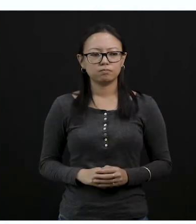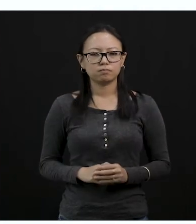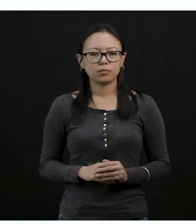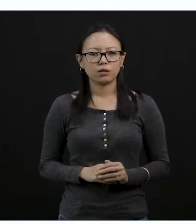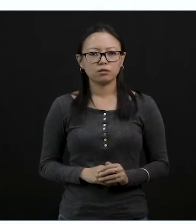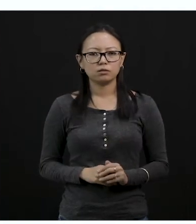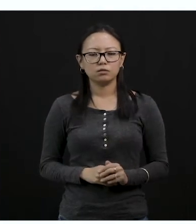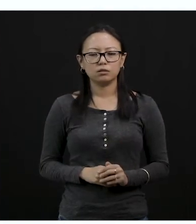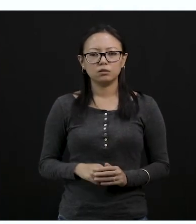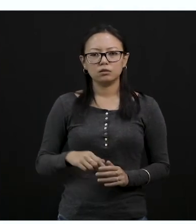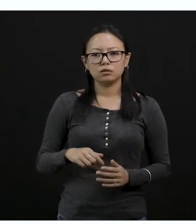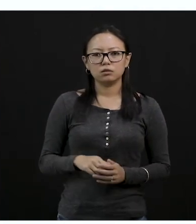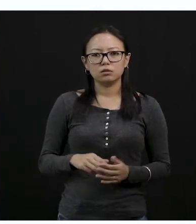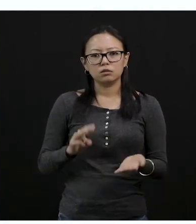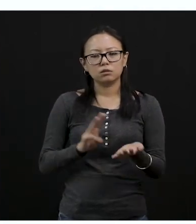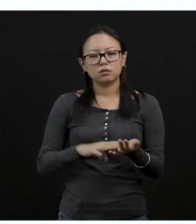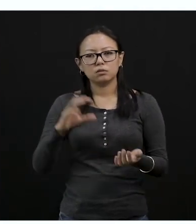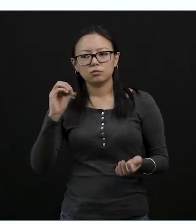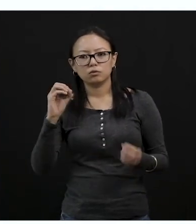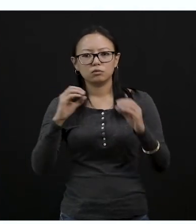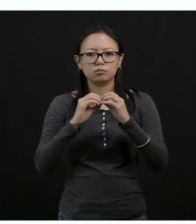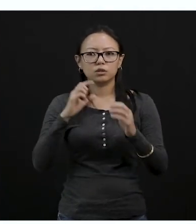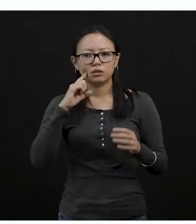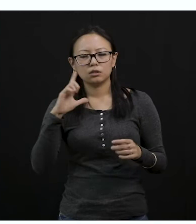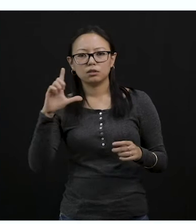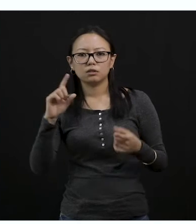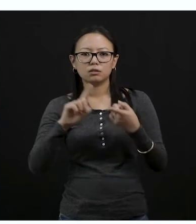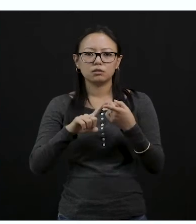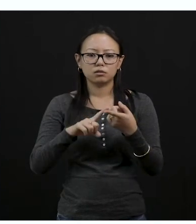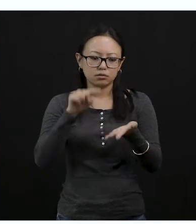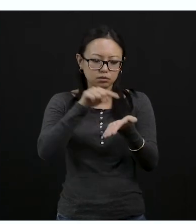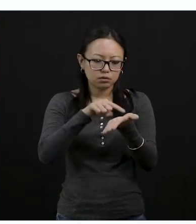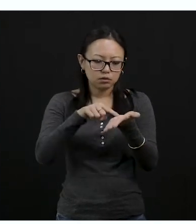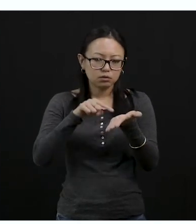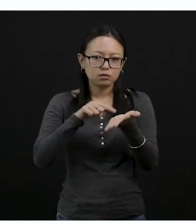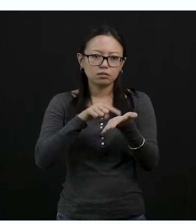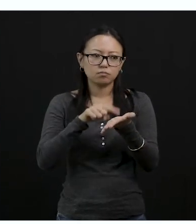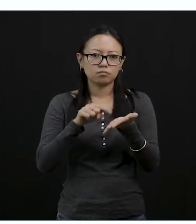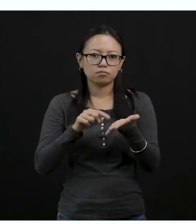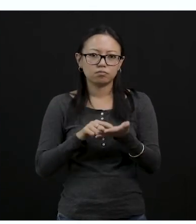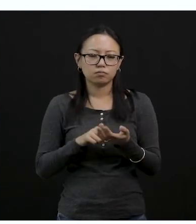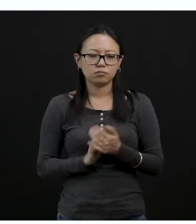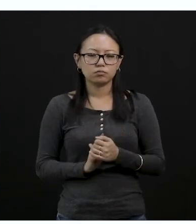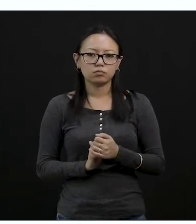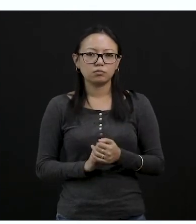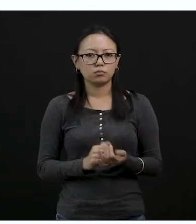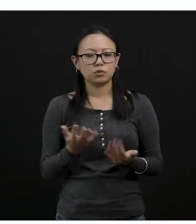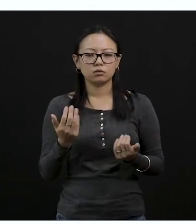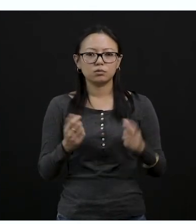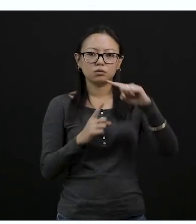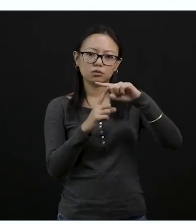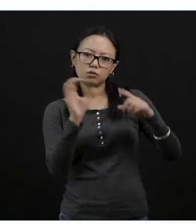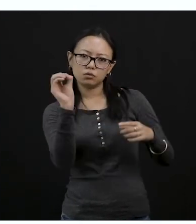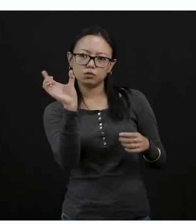Now in a mobile phone, nowadays we have the touch screen, right? Now instead of typing there, we can